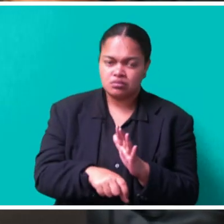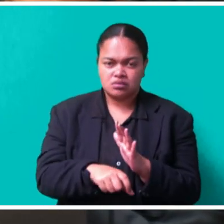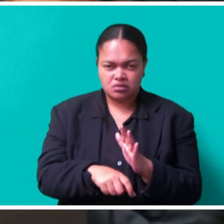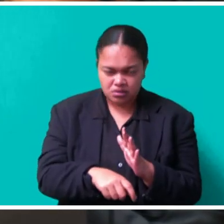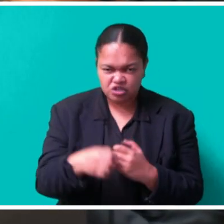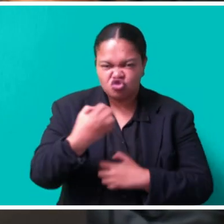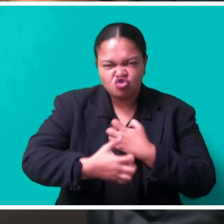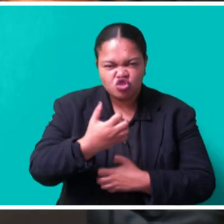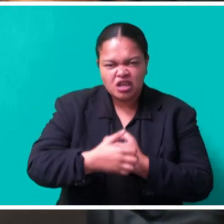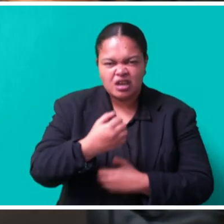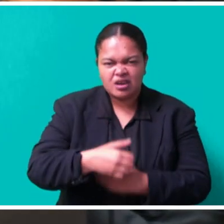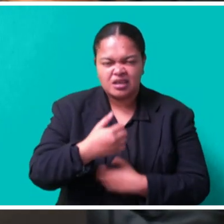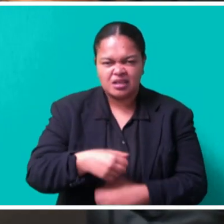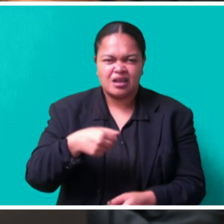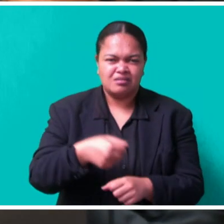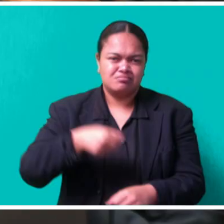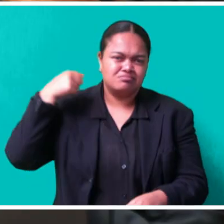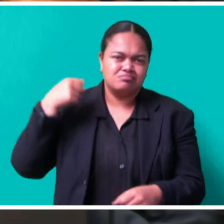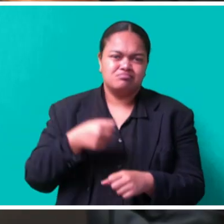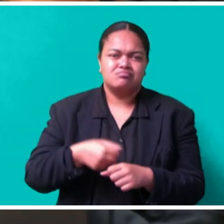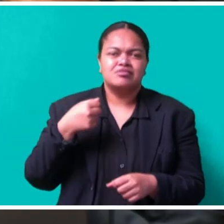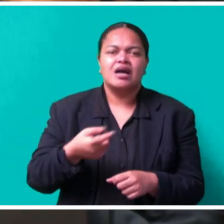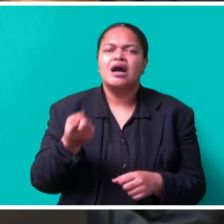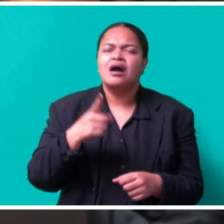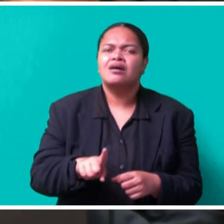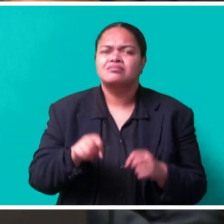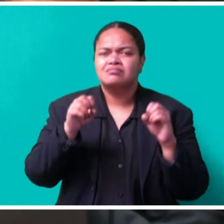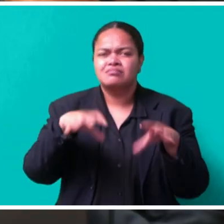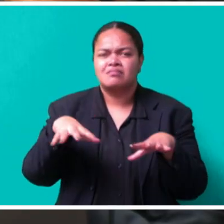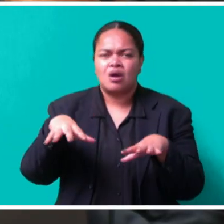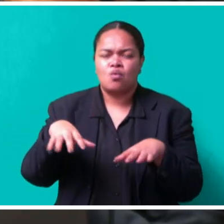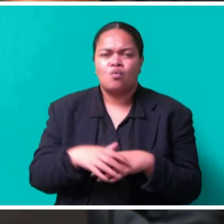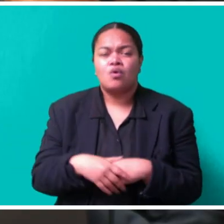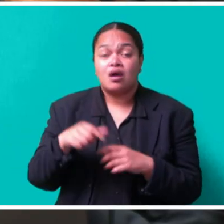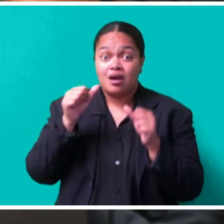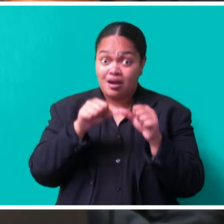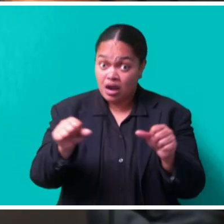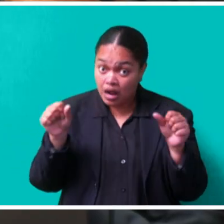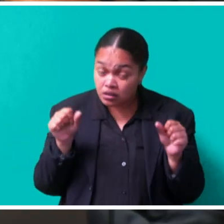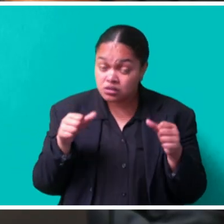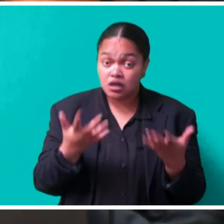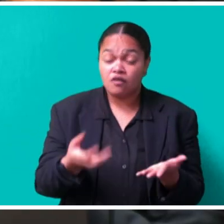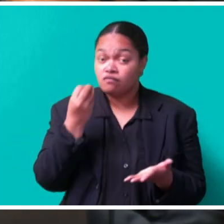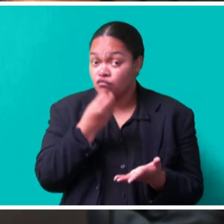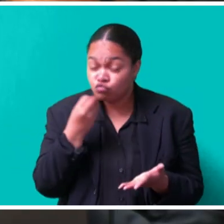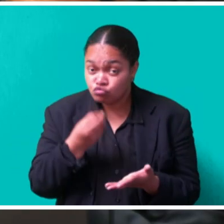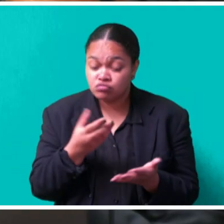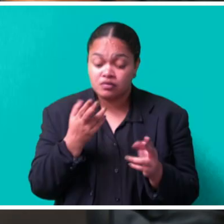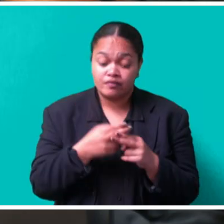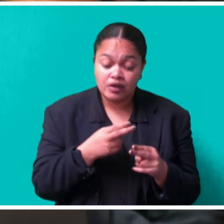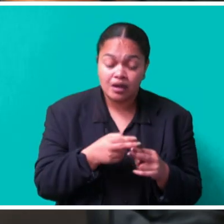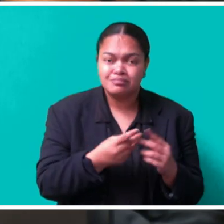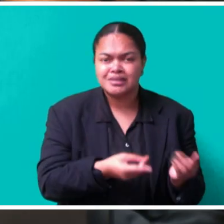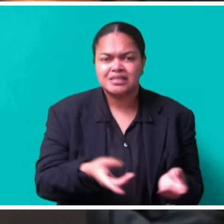generators, water pumping station, and backup power; the agriculture sector and food through farm inputs delivery,